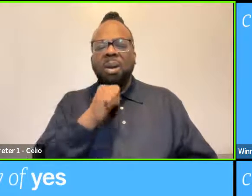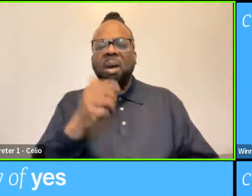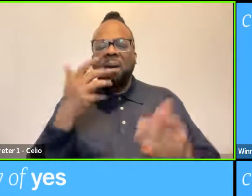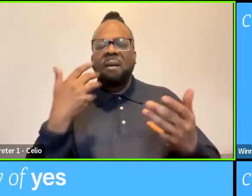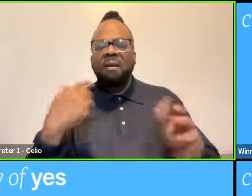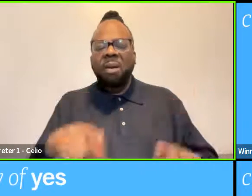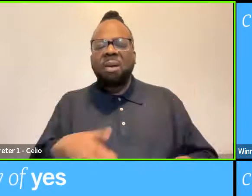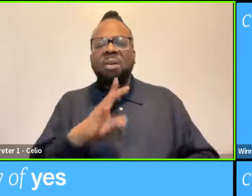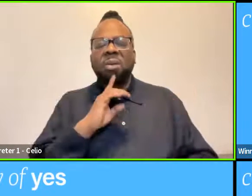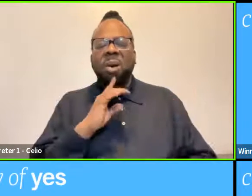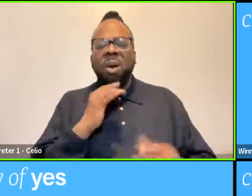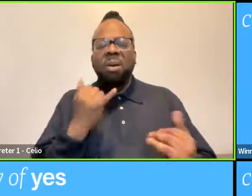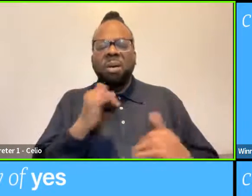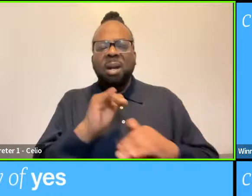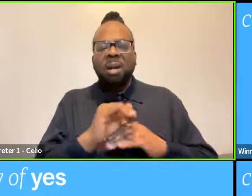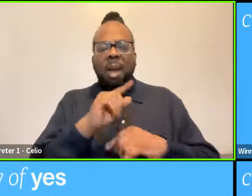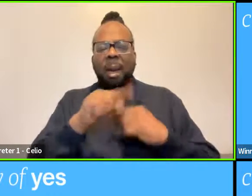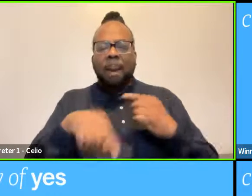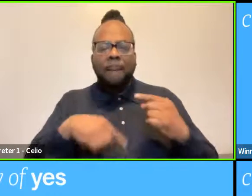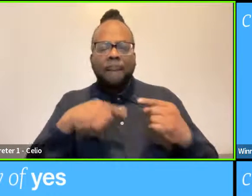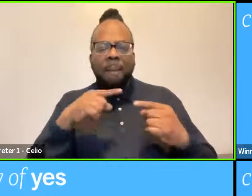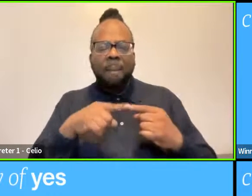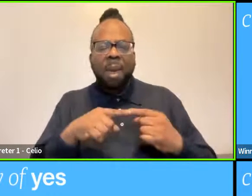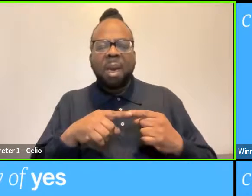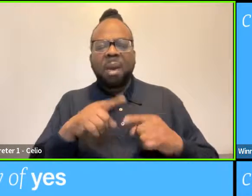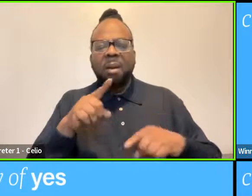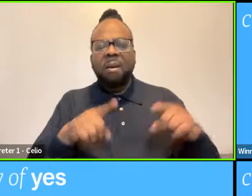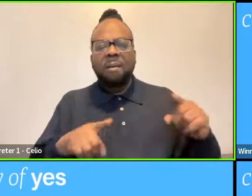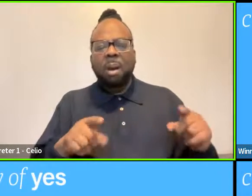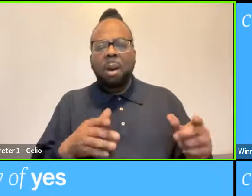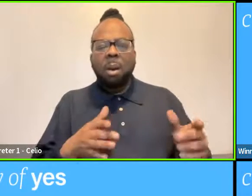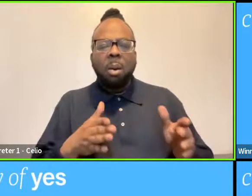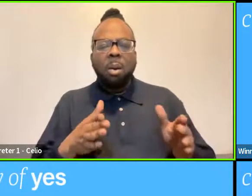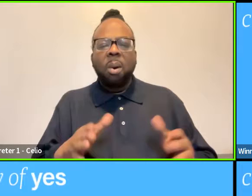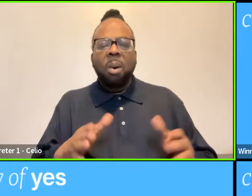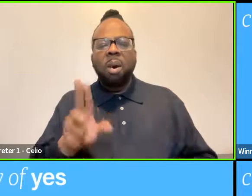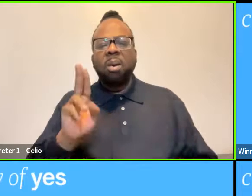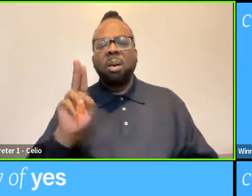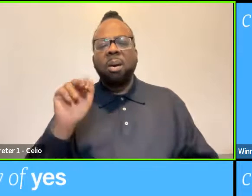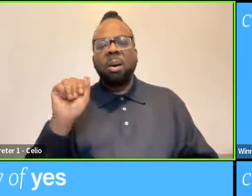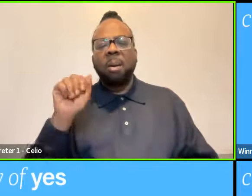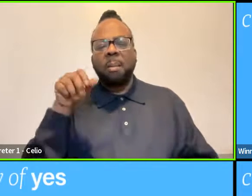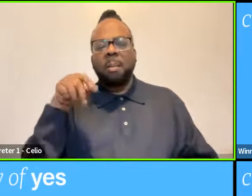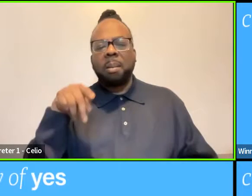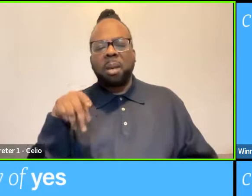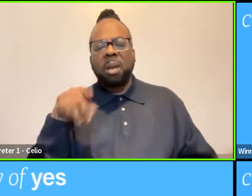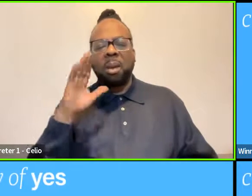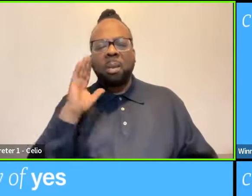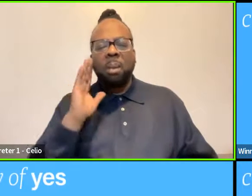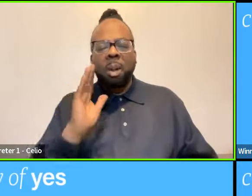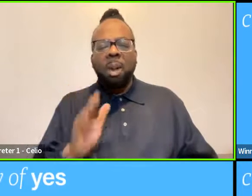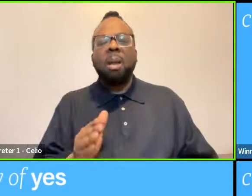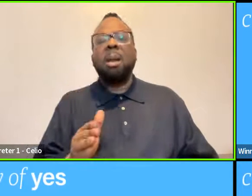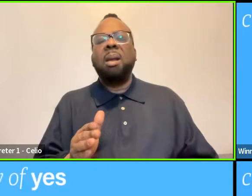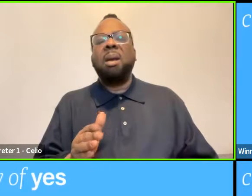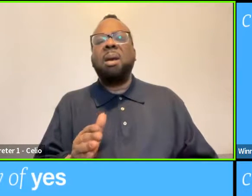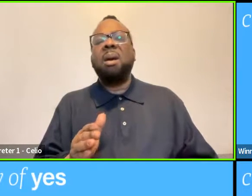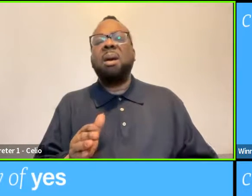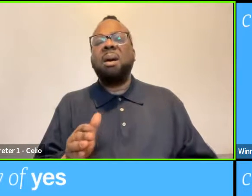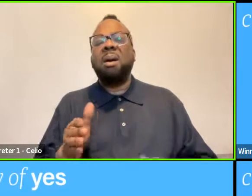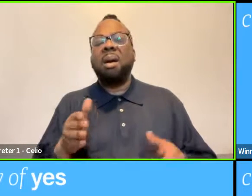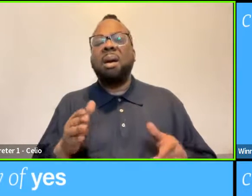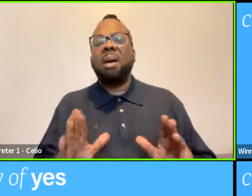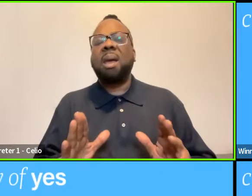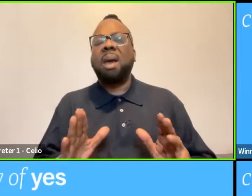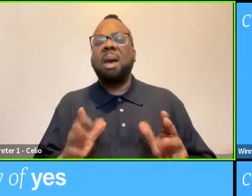much tonight about the ways in which UAP will enable a